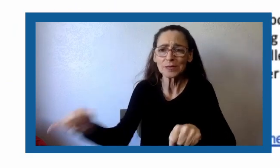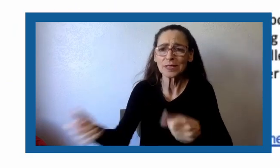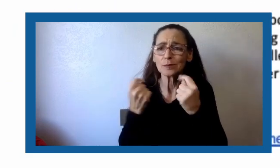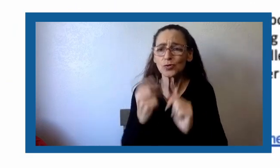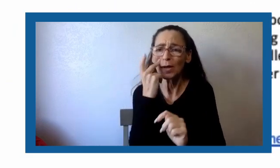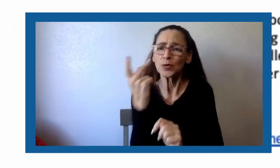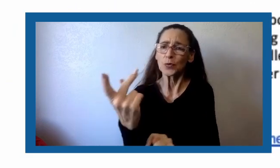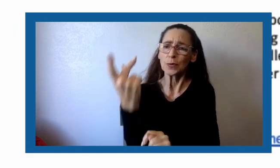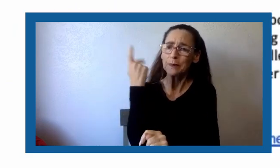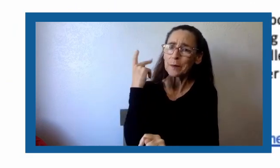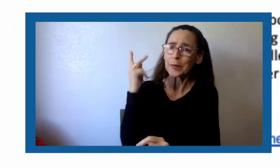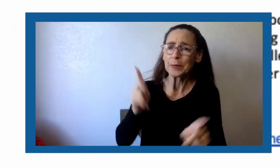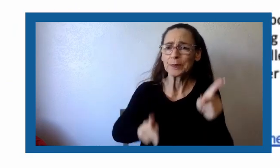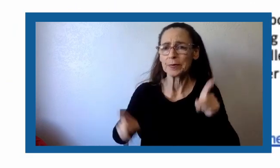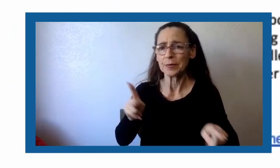remember folks.